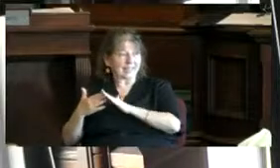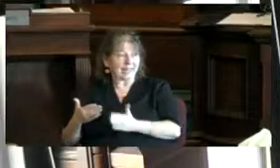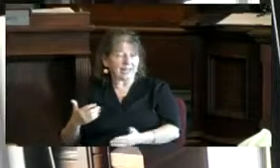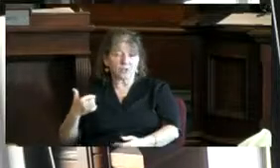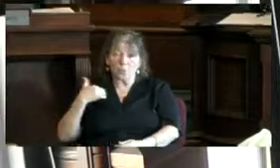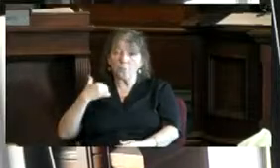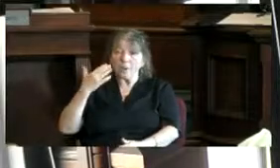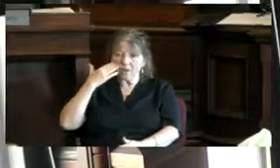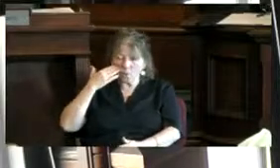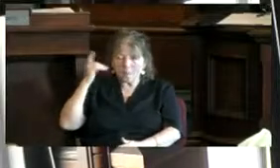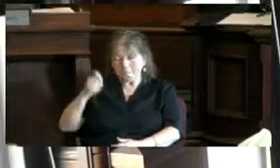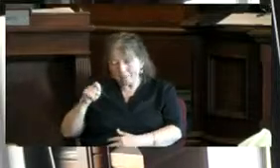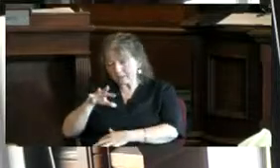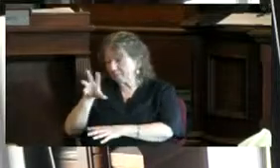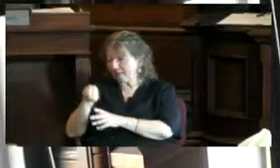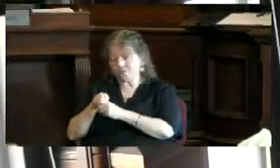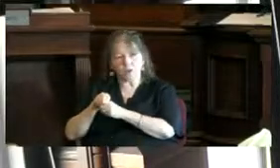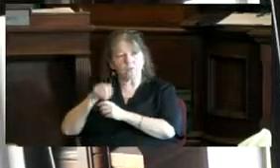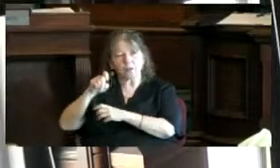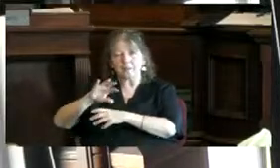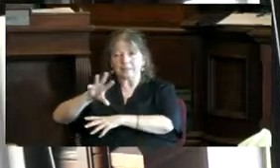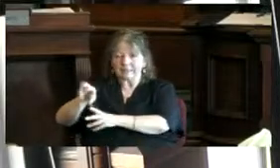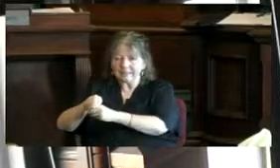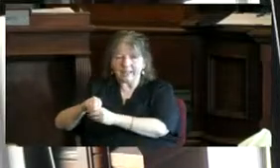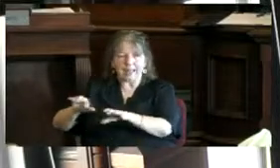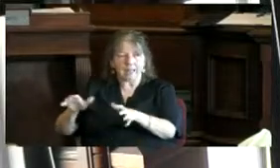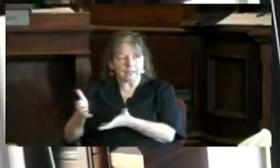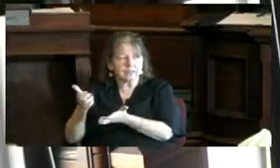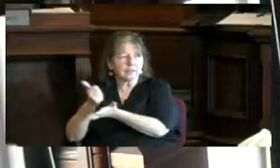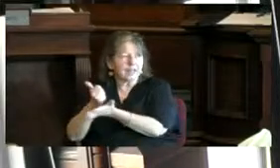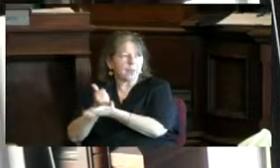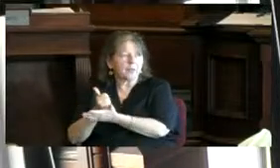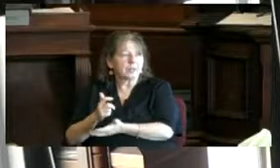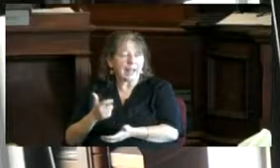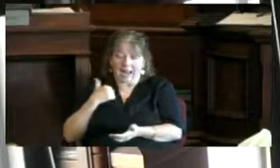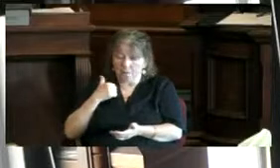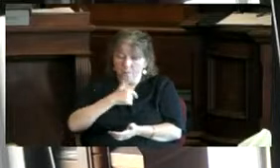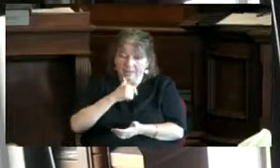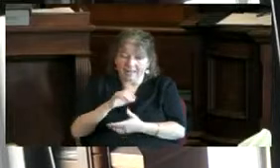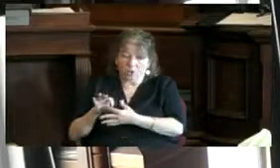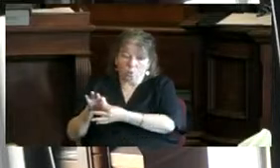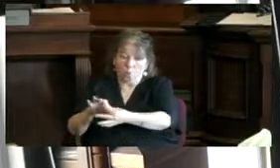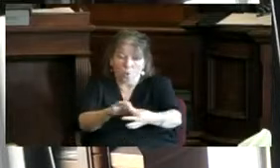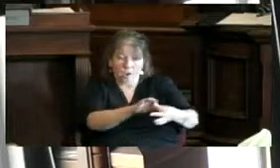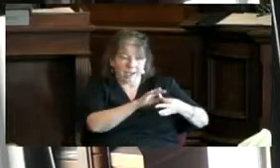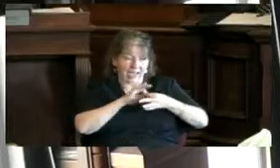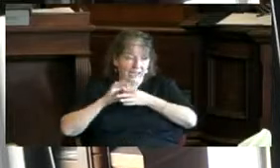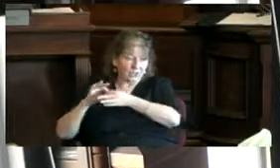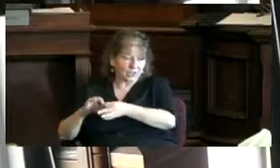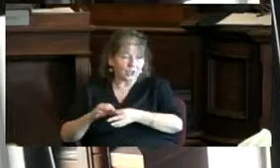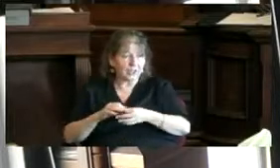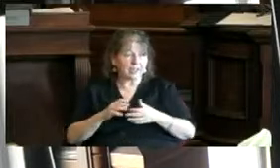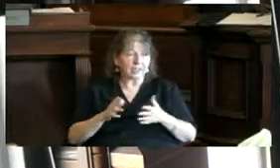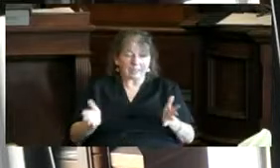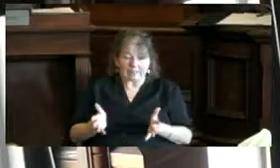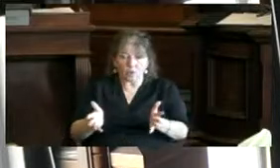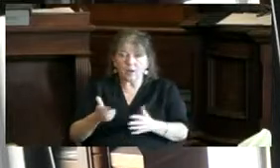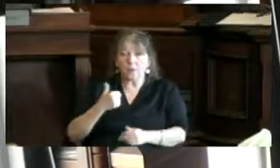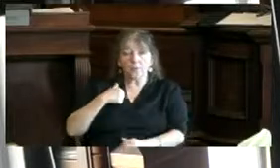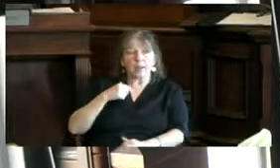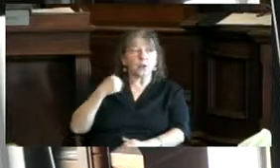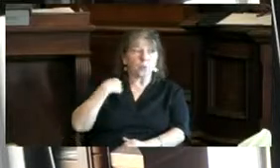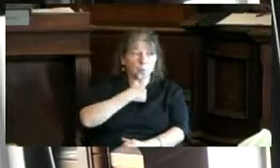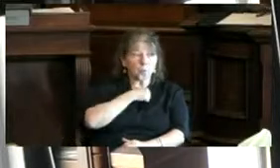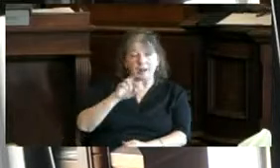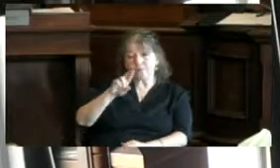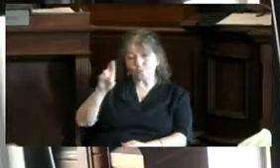have to be in the game and be involved. And it has to be through this coordination, collaboration, and pushing what we would like to see in this area.